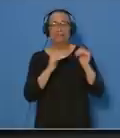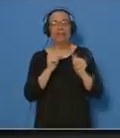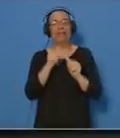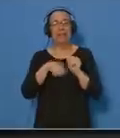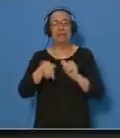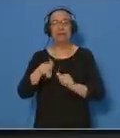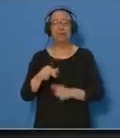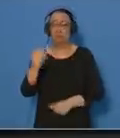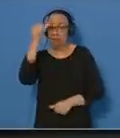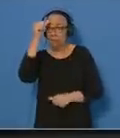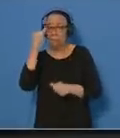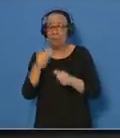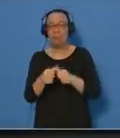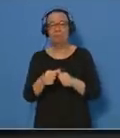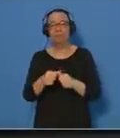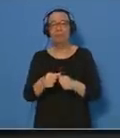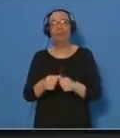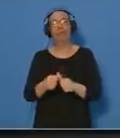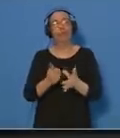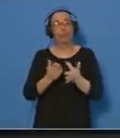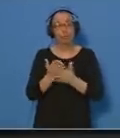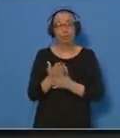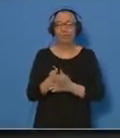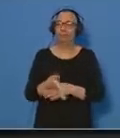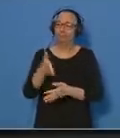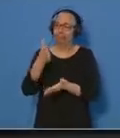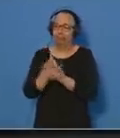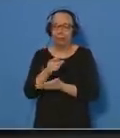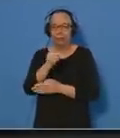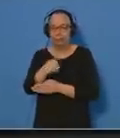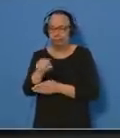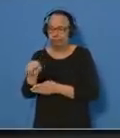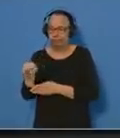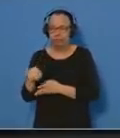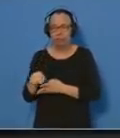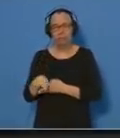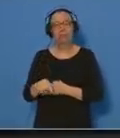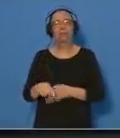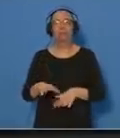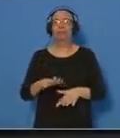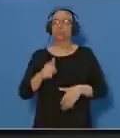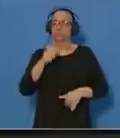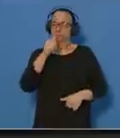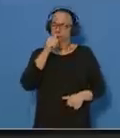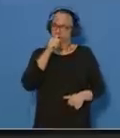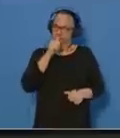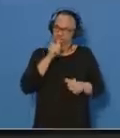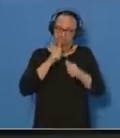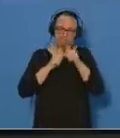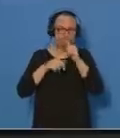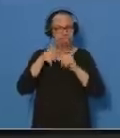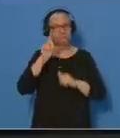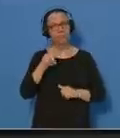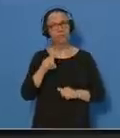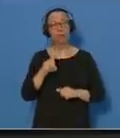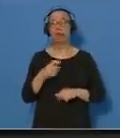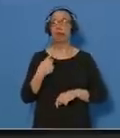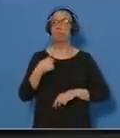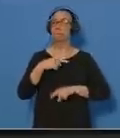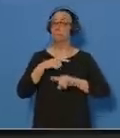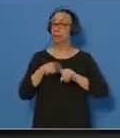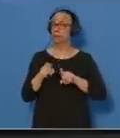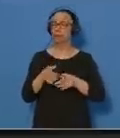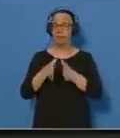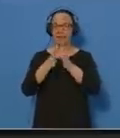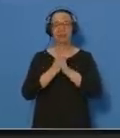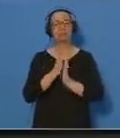mindful that going through the checkpoints, it is a bit unnerving at times, and it is also something that we're getting used to. We're asking